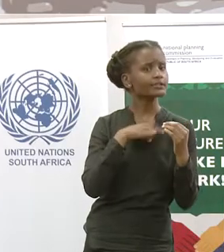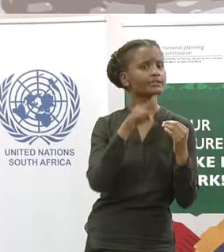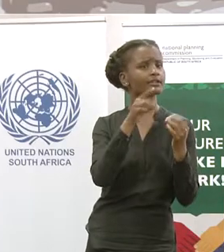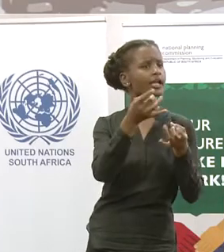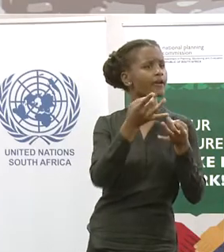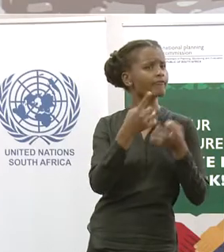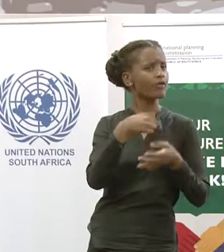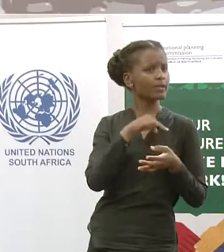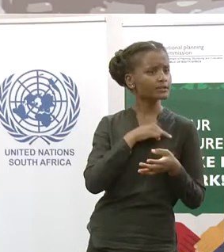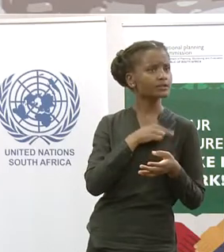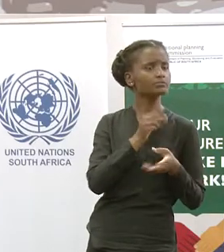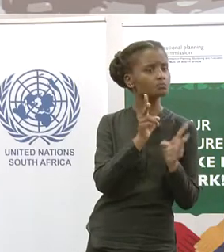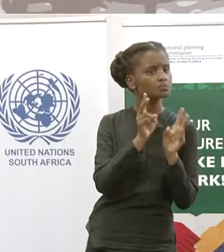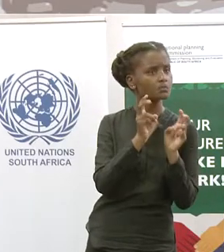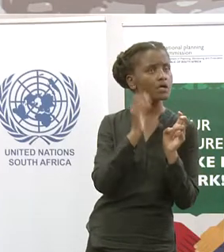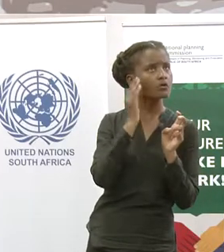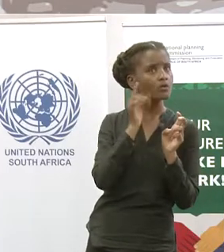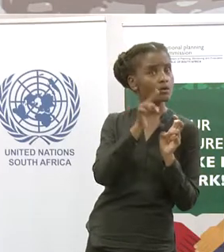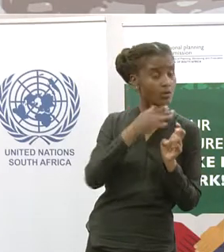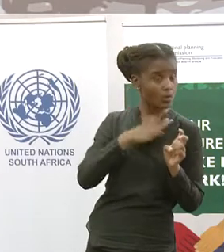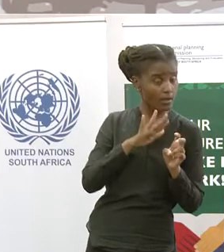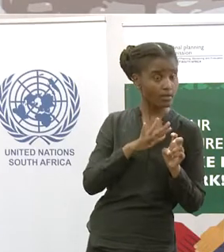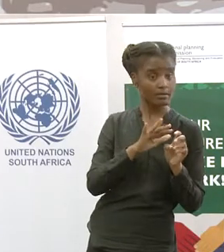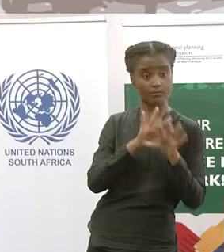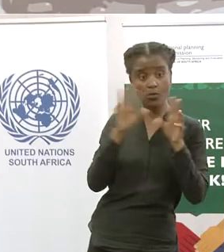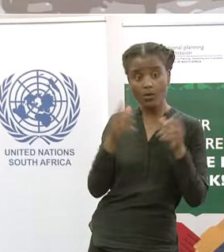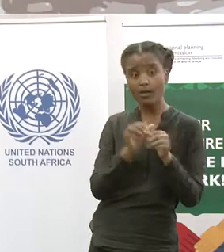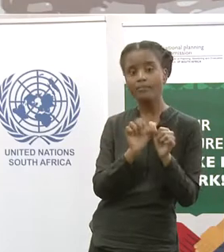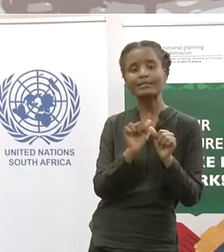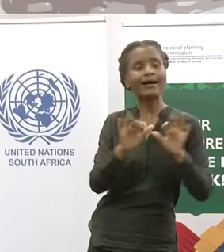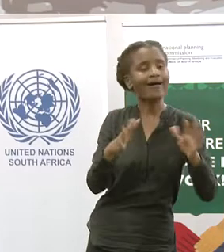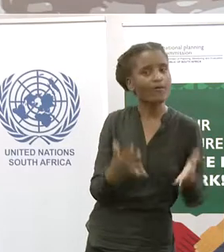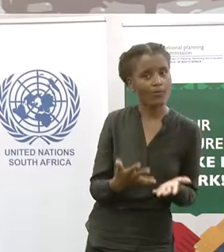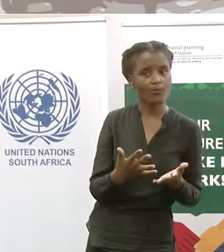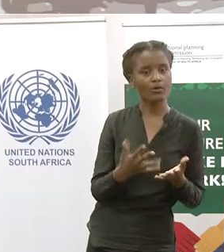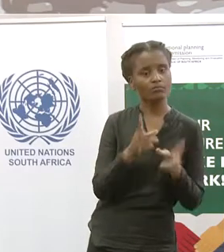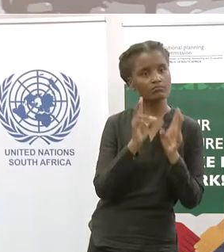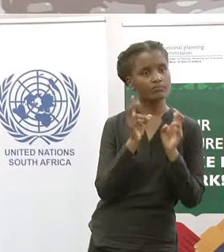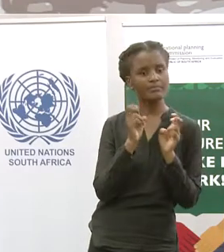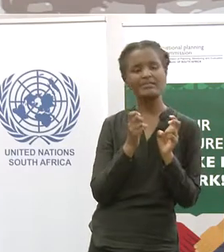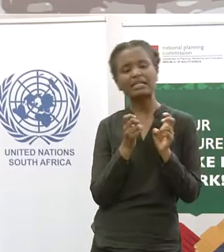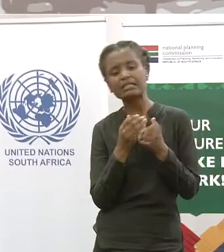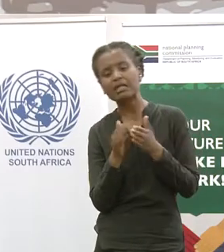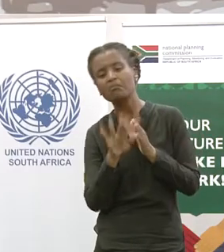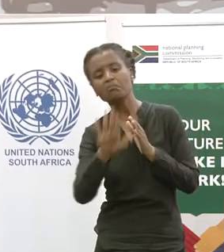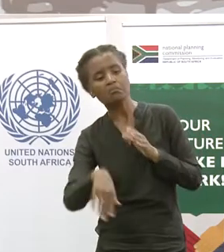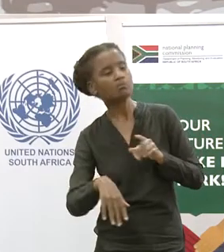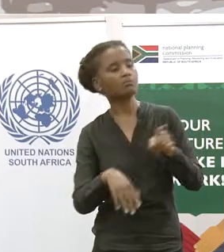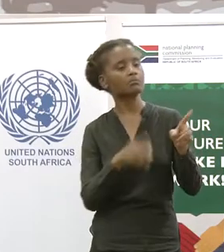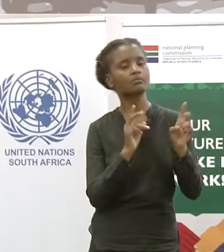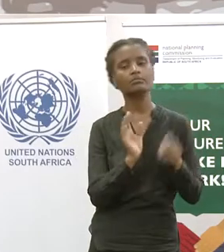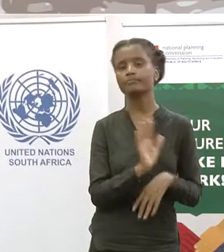on how to make this world a better place for all and leave no one behind. South Africa unveiled